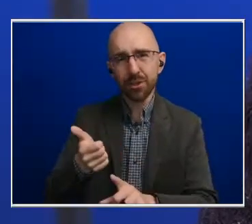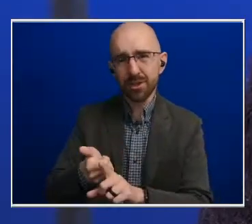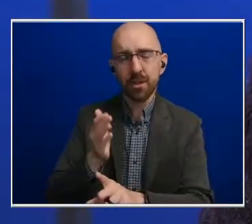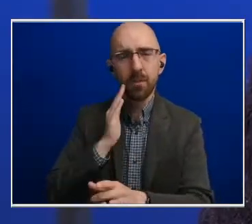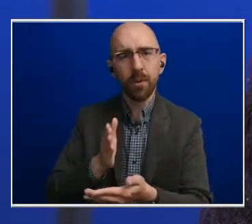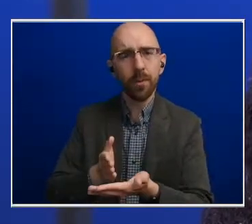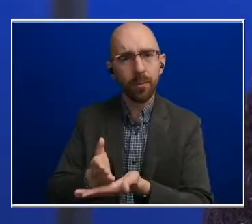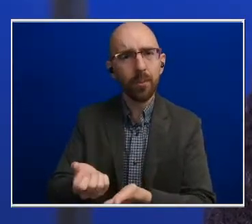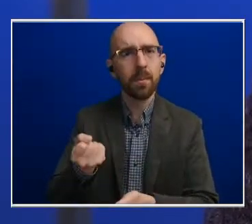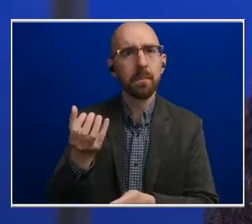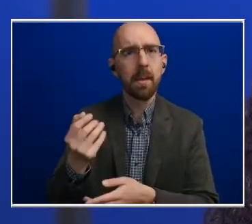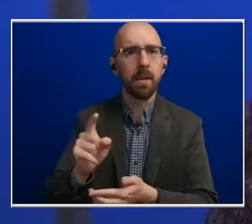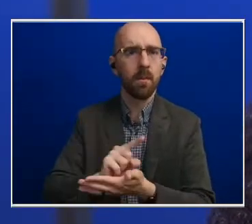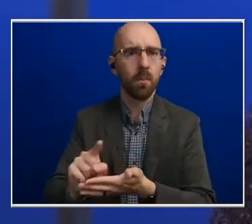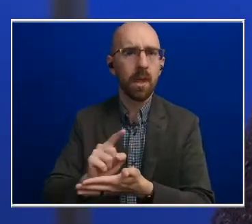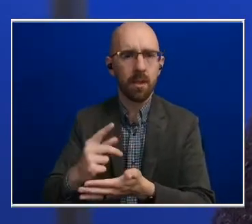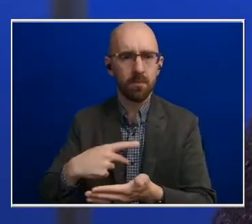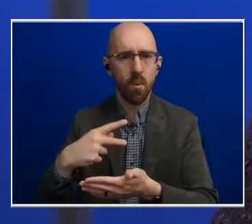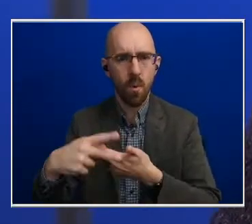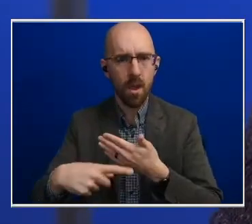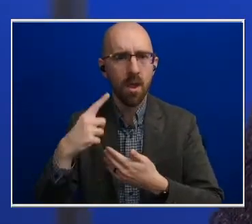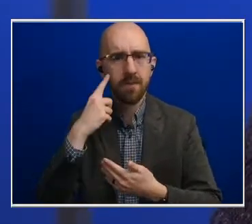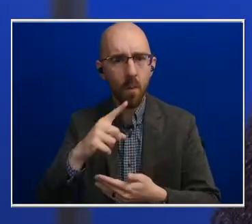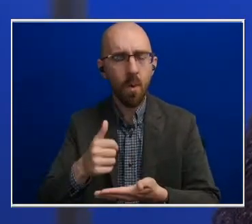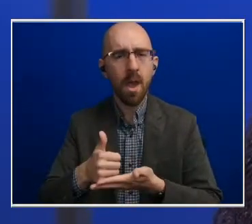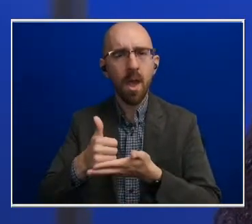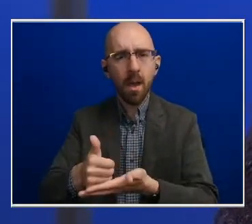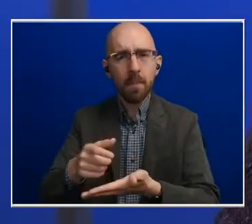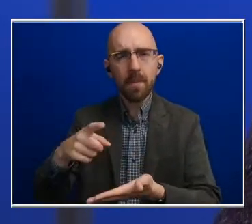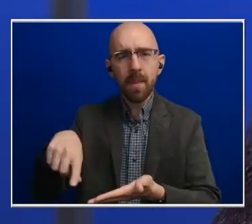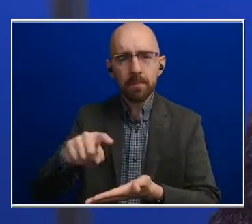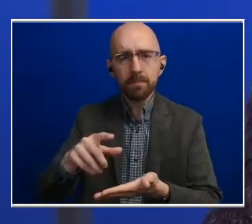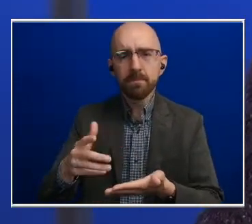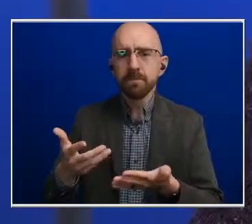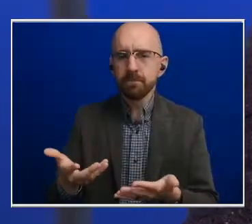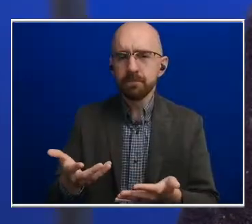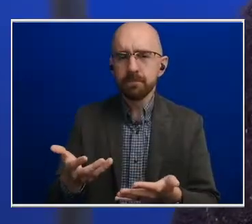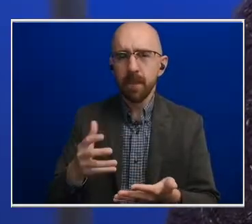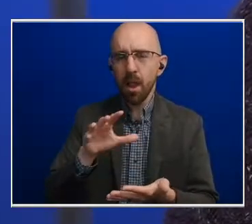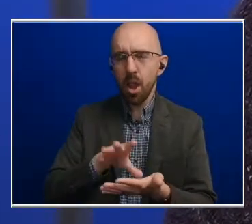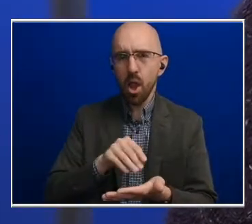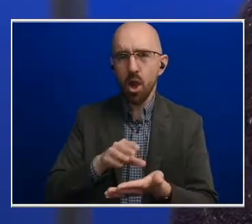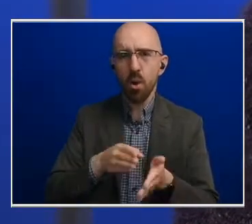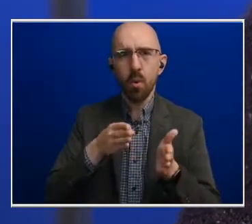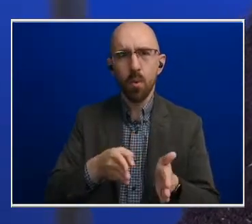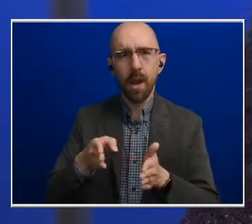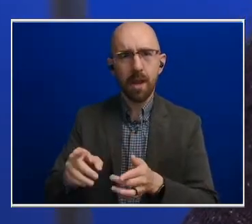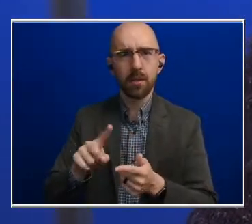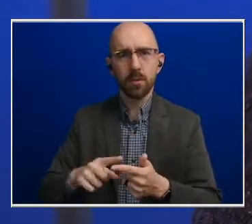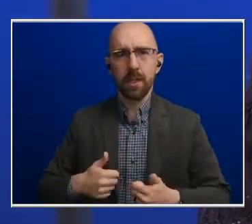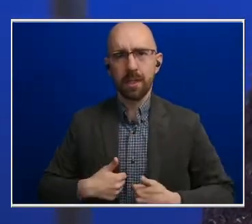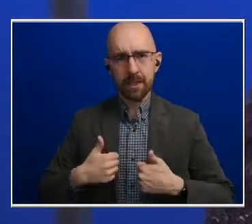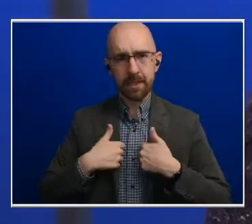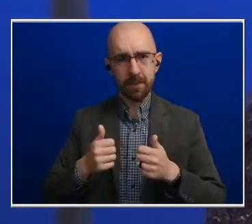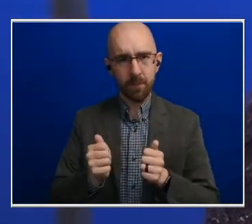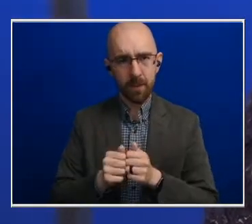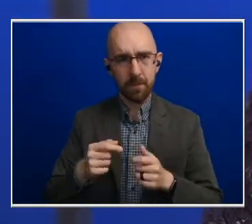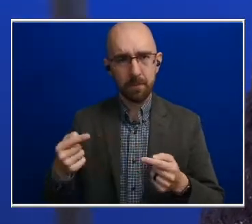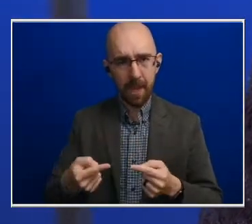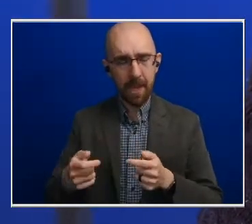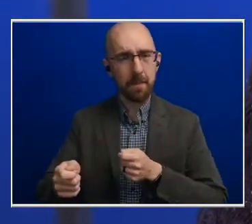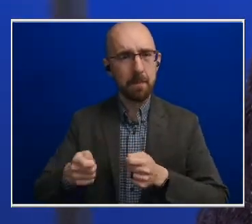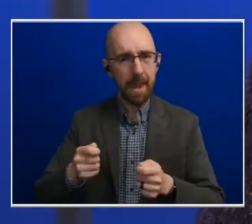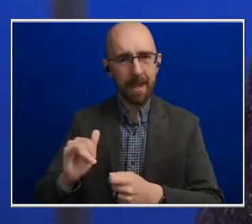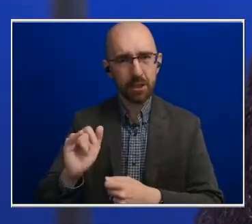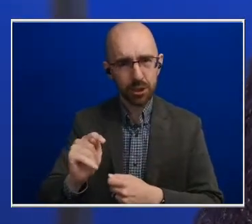program for helping them to learn ways to live with their pain, manage their pain, so